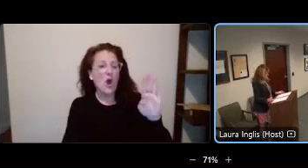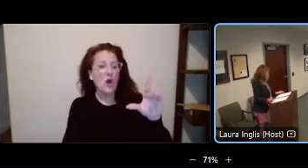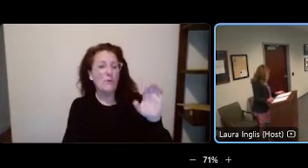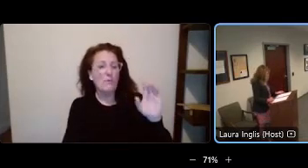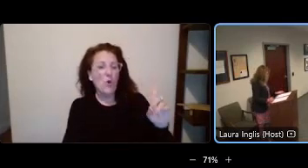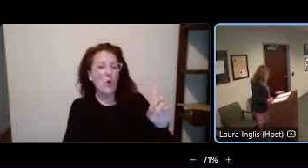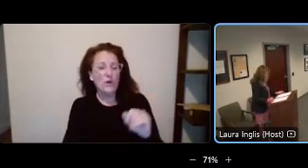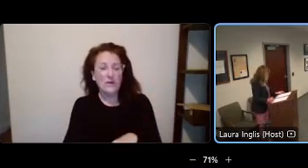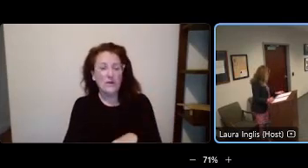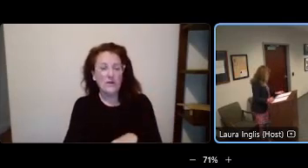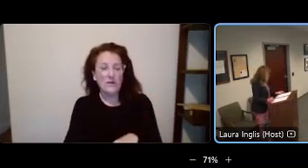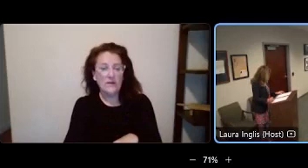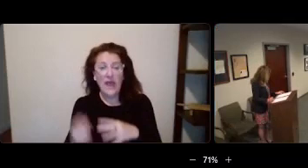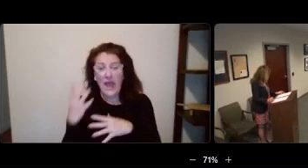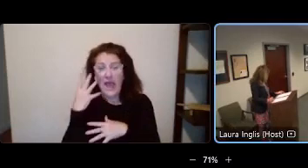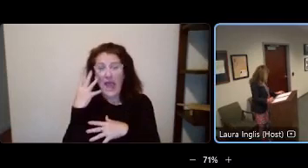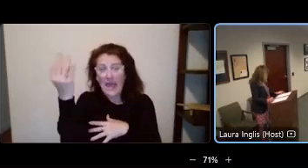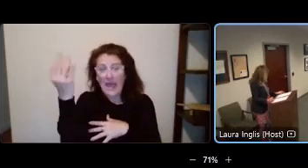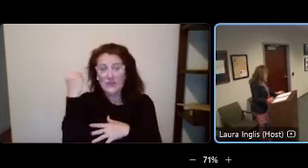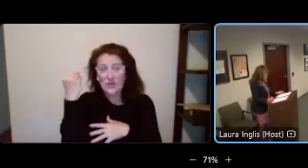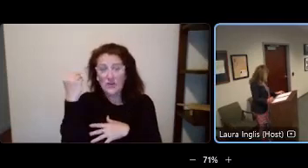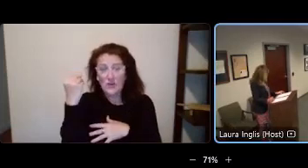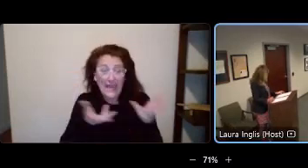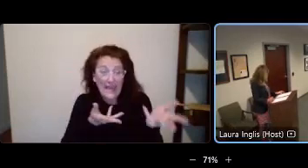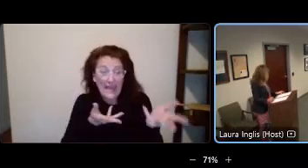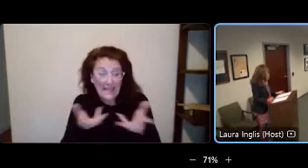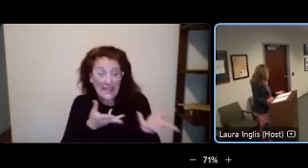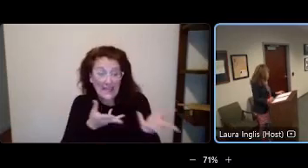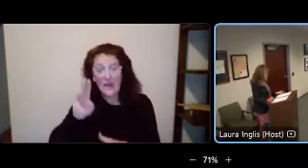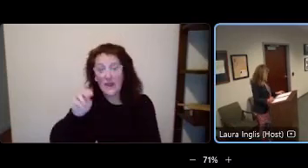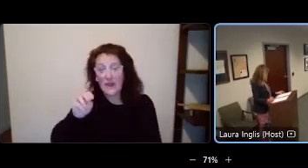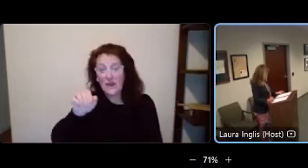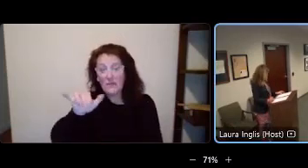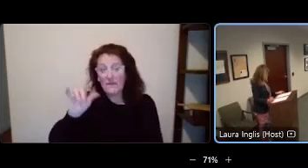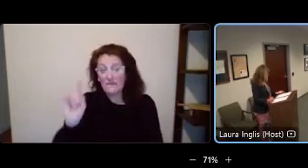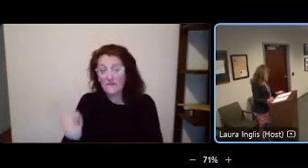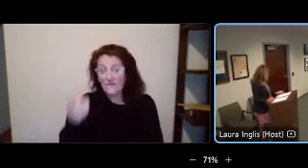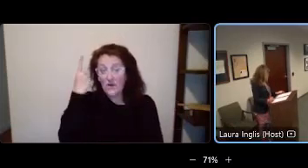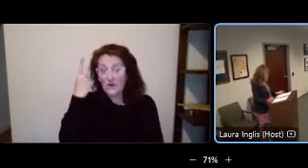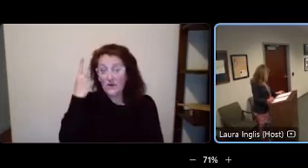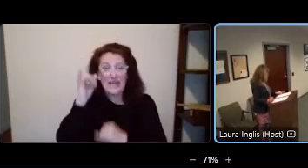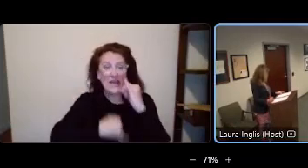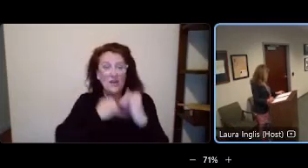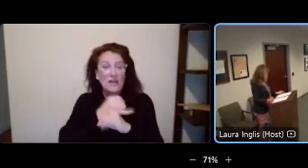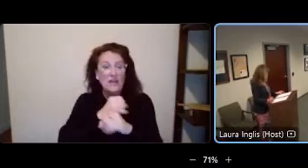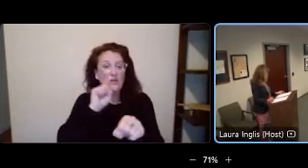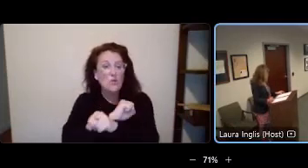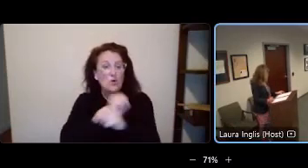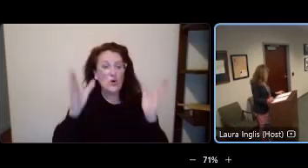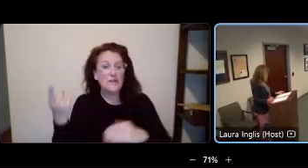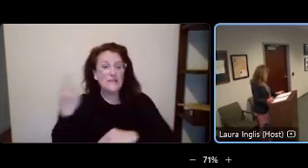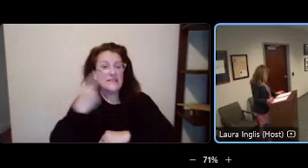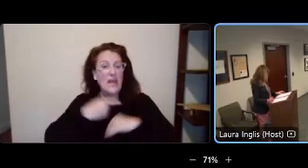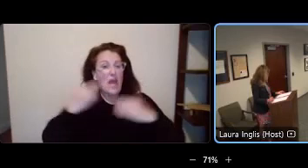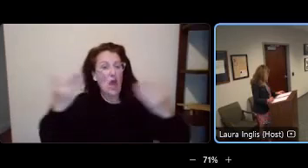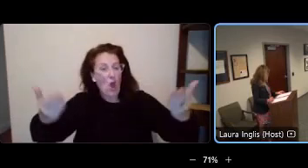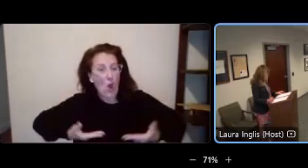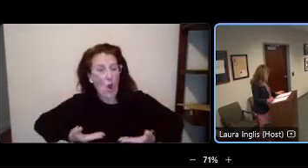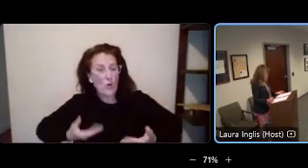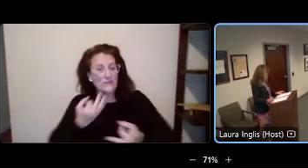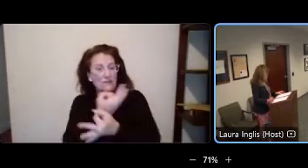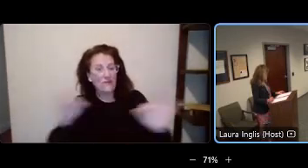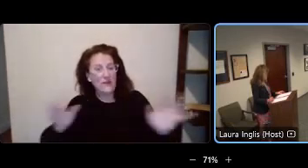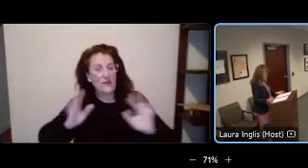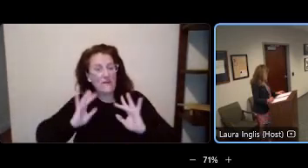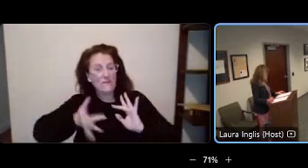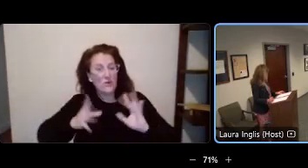On the external engagement front, on May 1st of this year, International Workers' Day, the board hosted a free virtual conference for New York